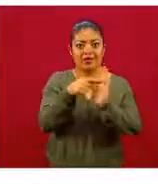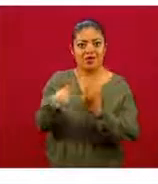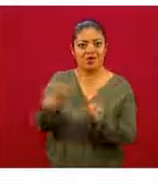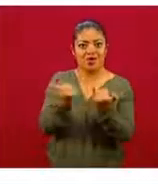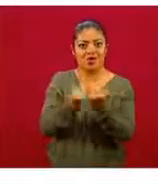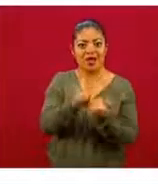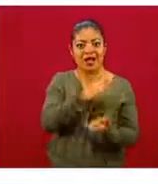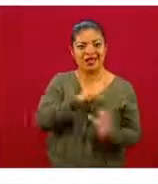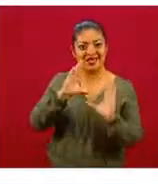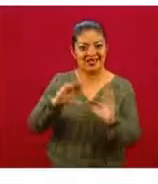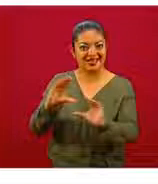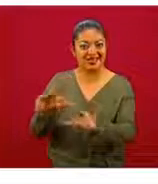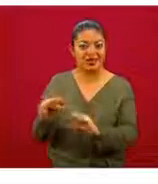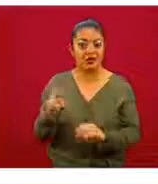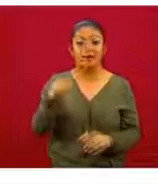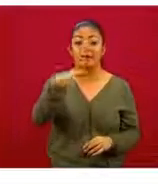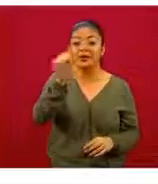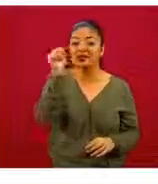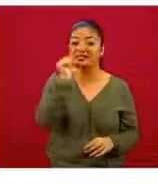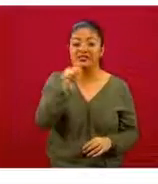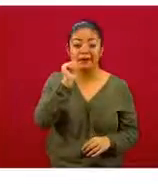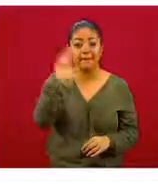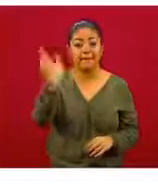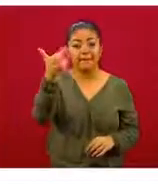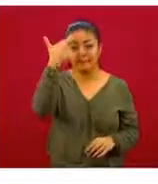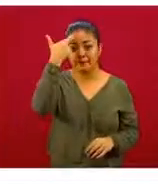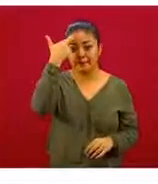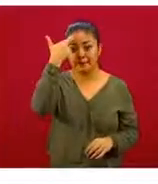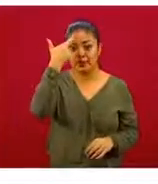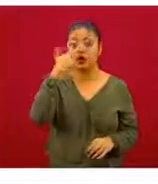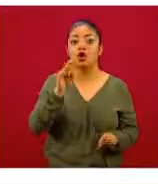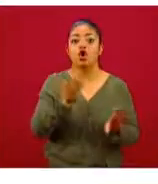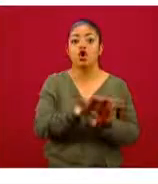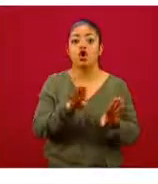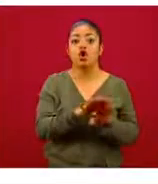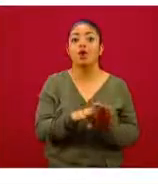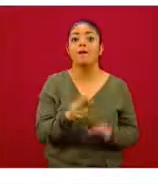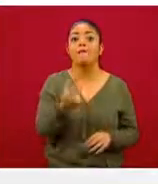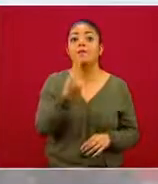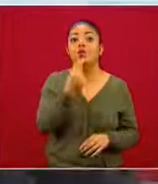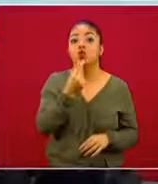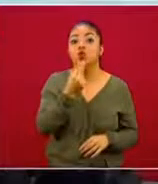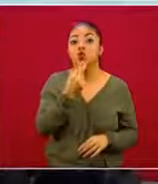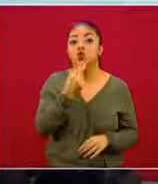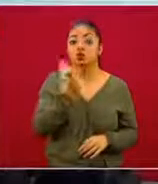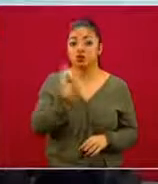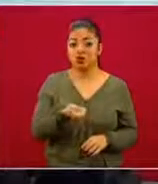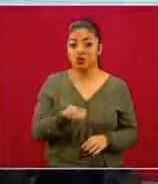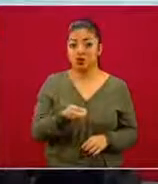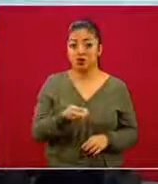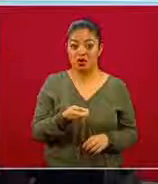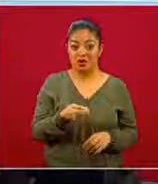made guides to help them understand how they can do more things at home with their children.